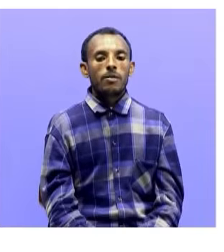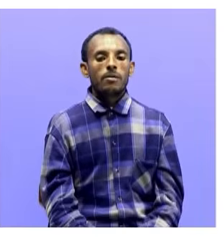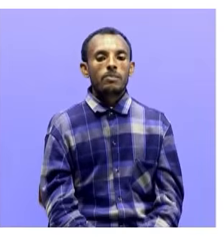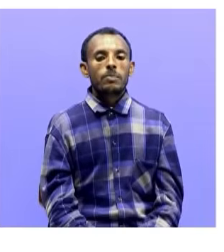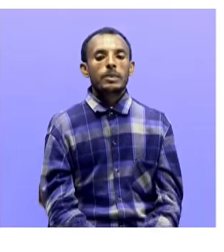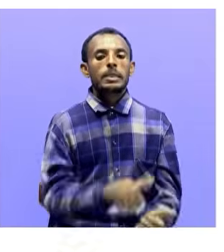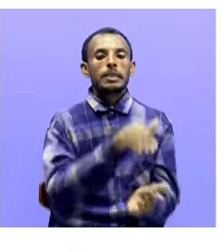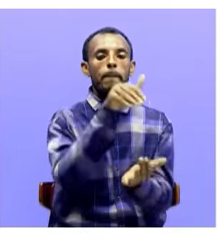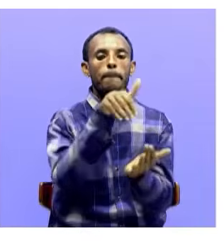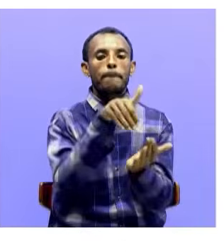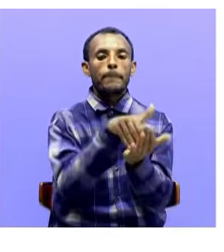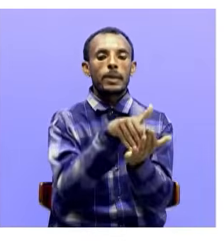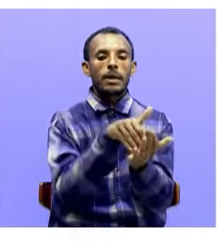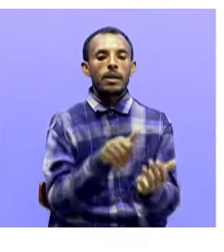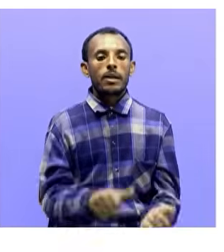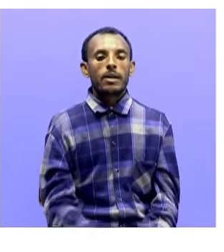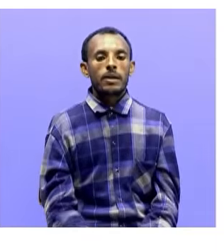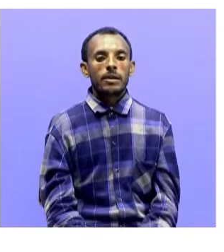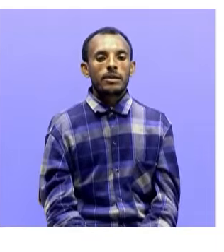the median